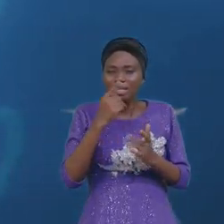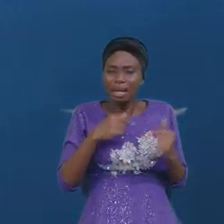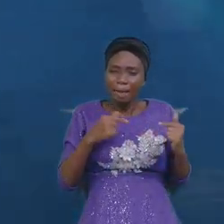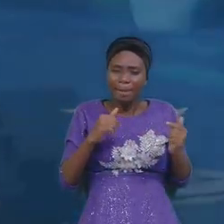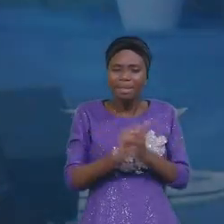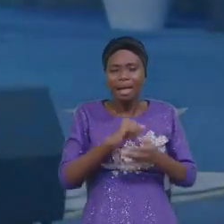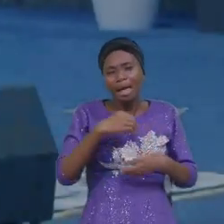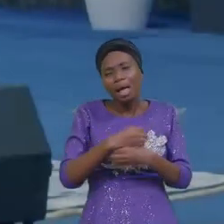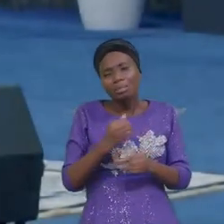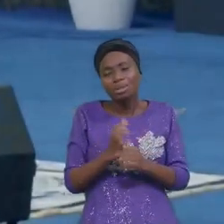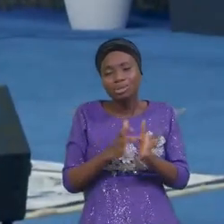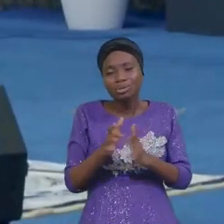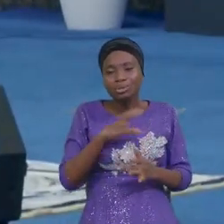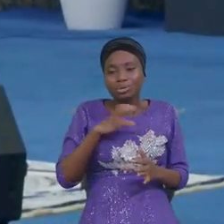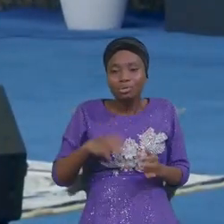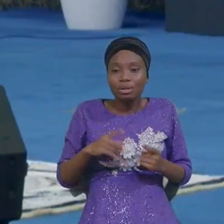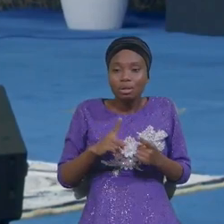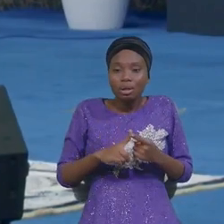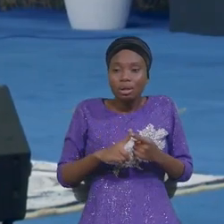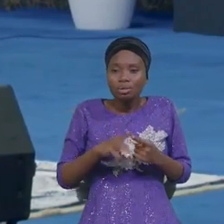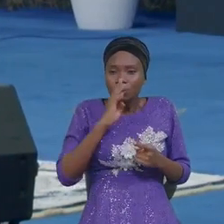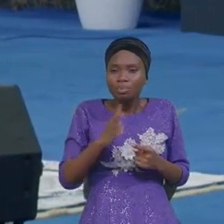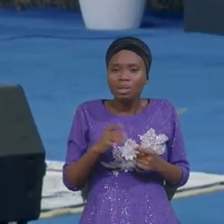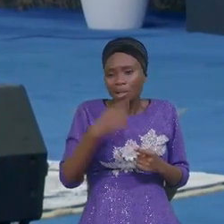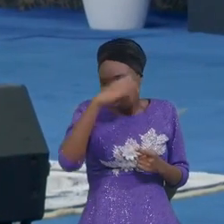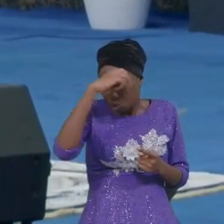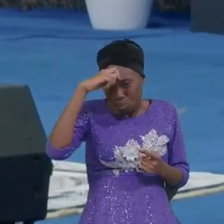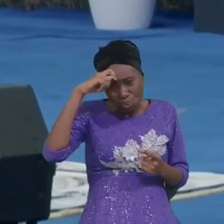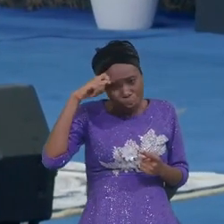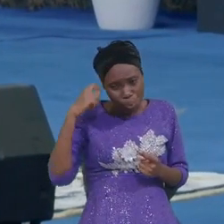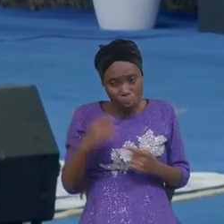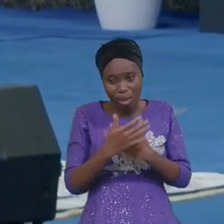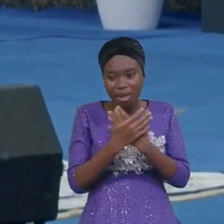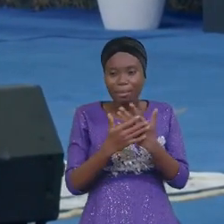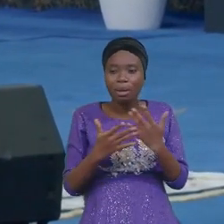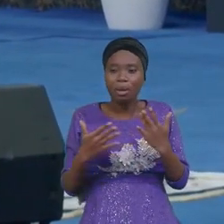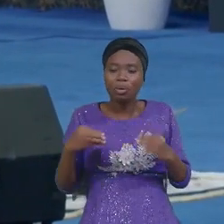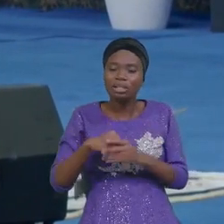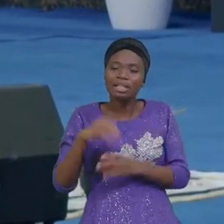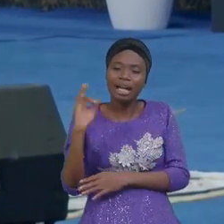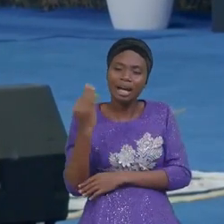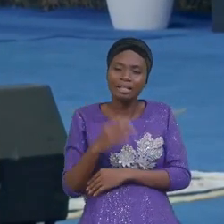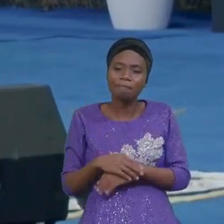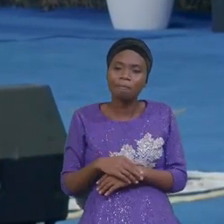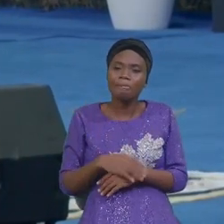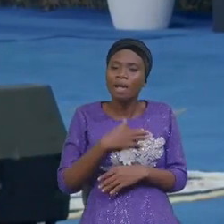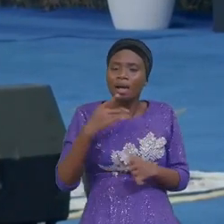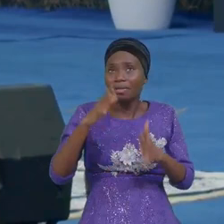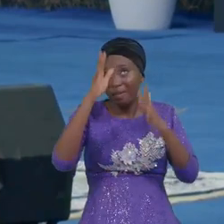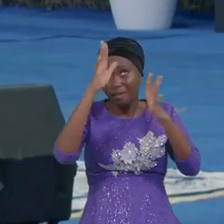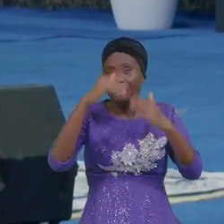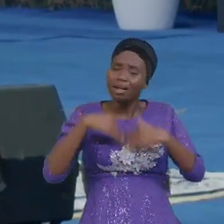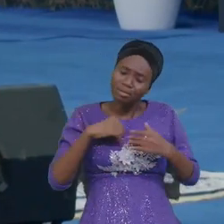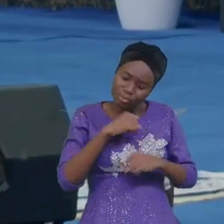Jesus Christ to be sweating blood in the Garden of Gethsemane. And the Father has suffered and